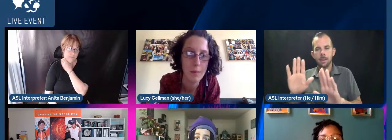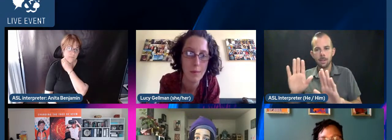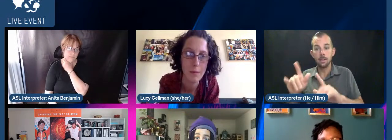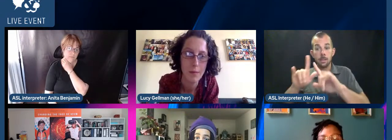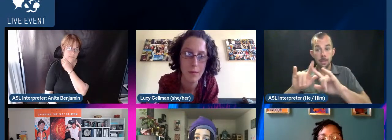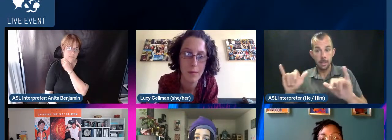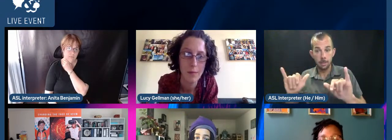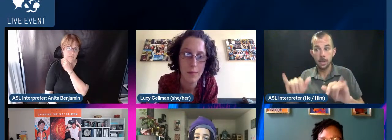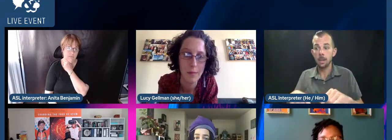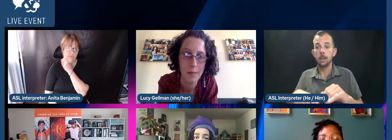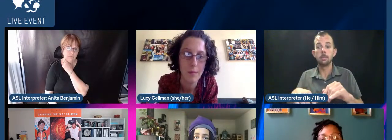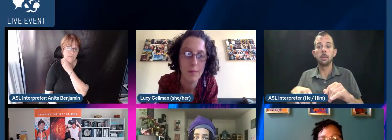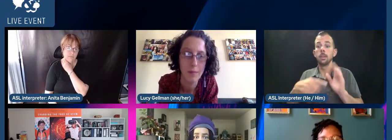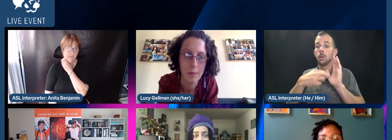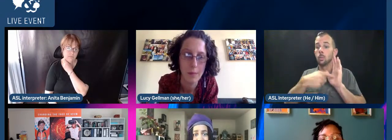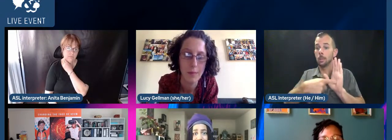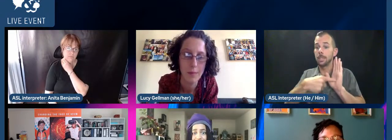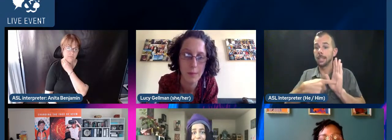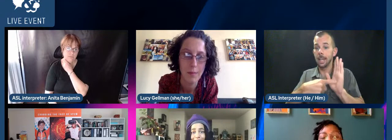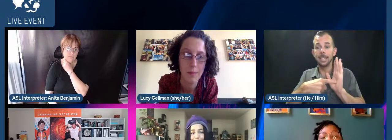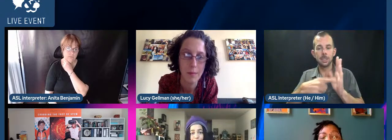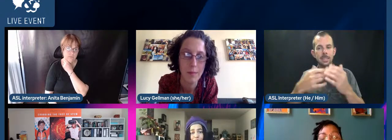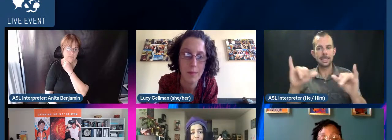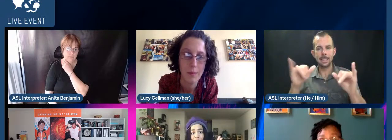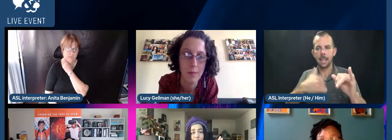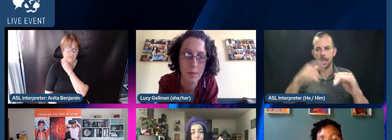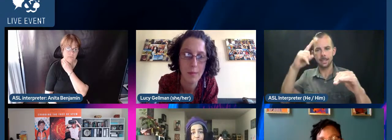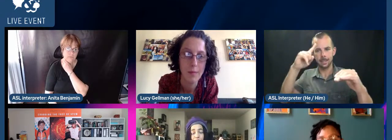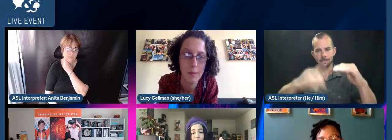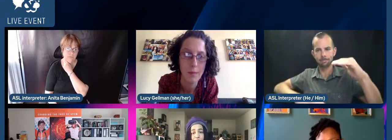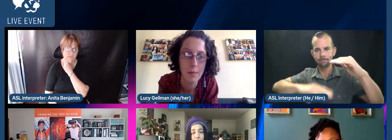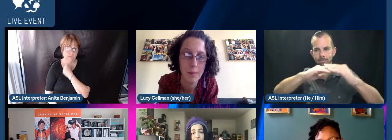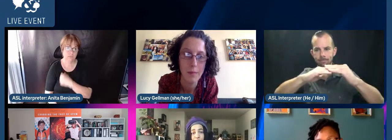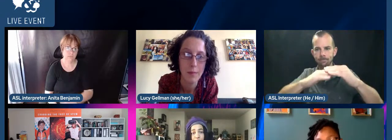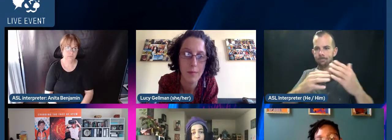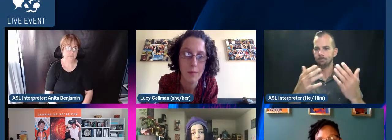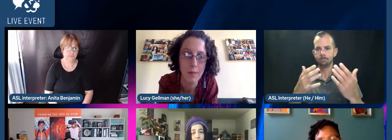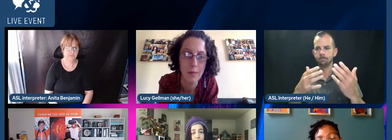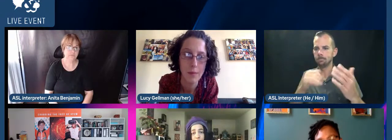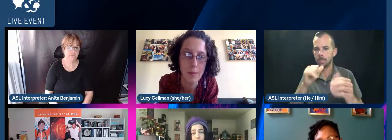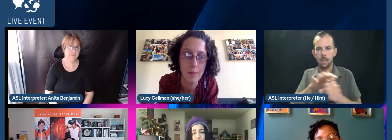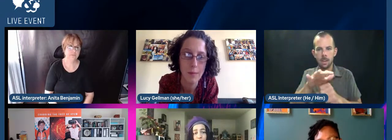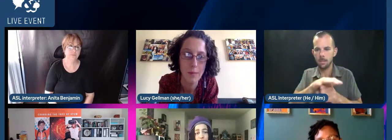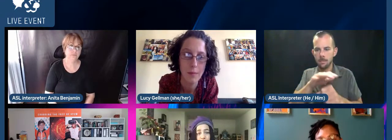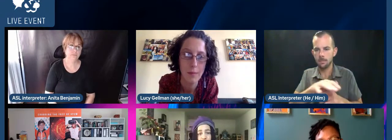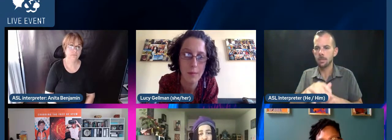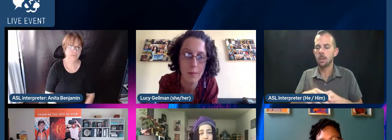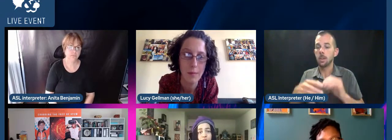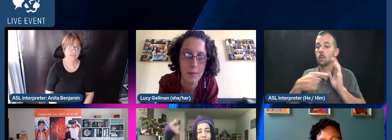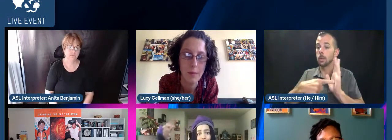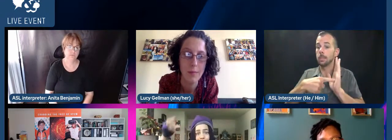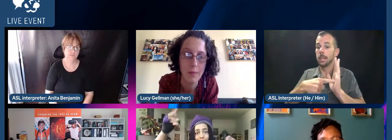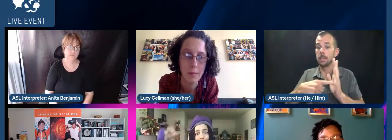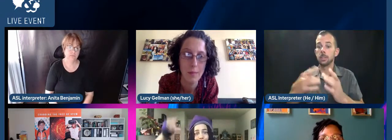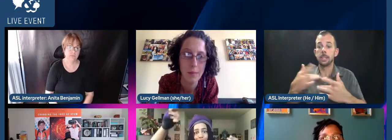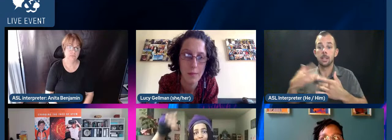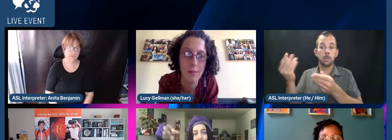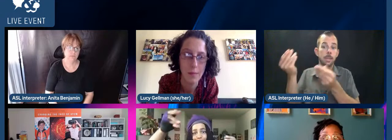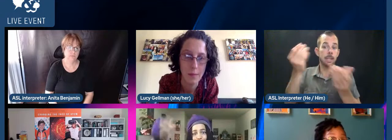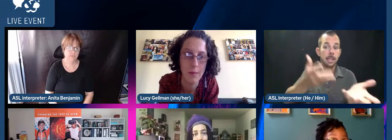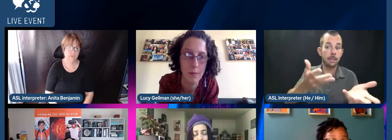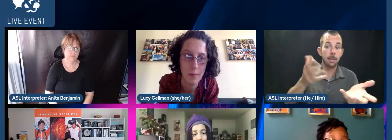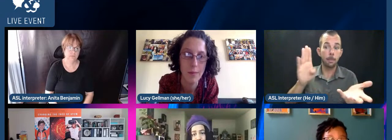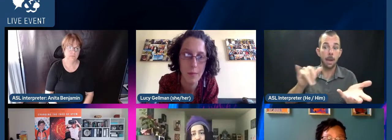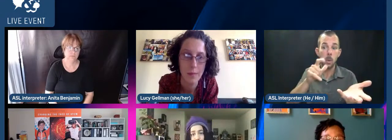representation only gets us so far because representation and what is acceptable representation comes from those who have the most power, right? So like